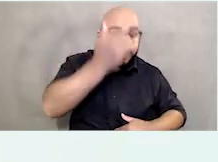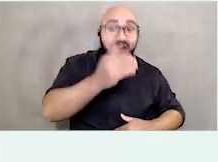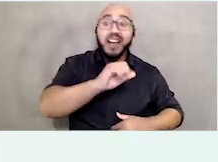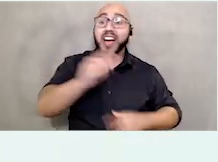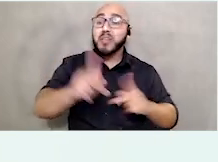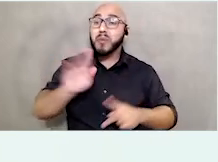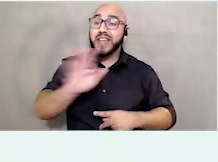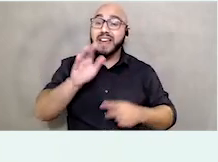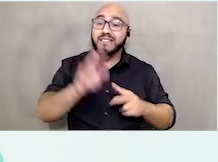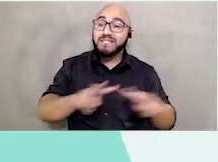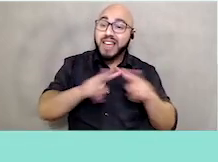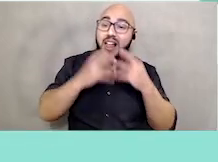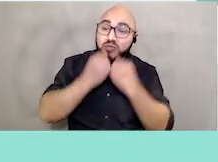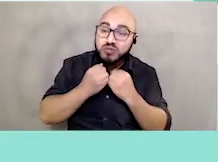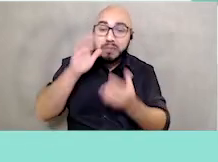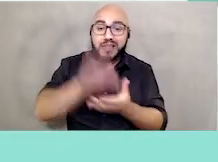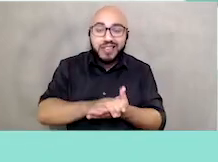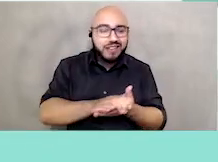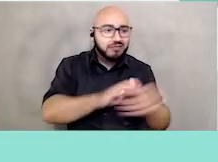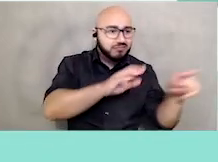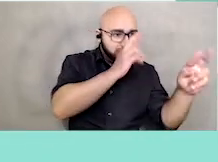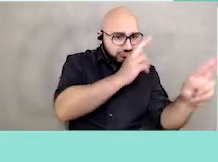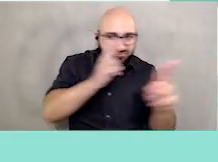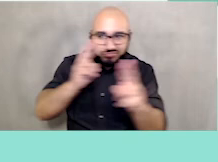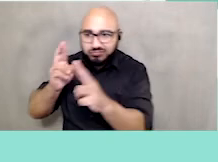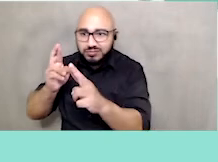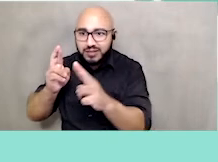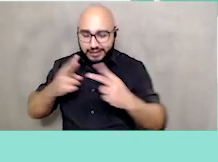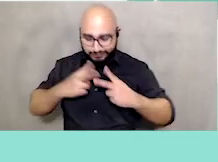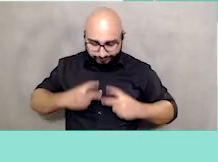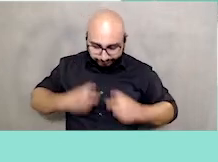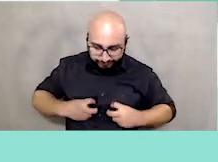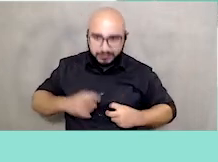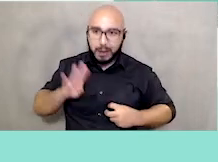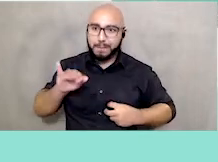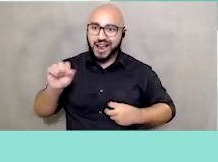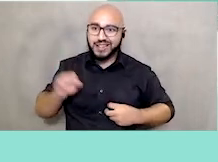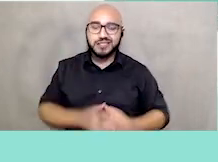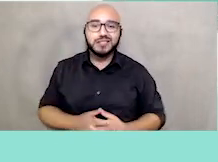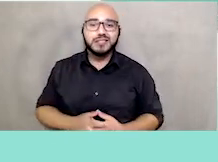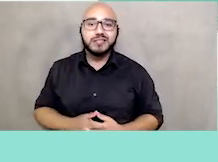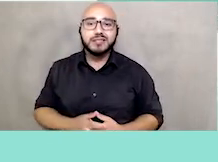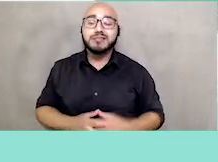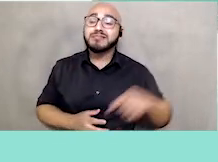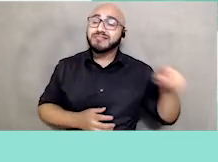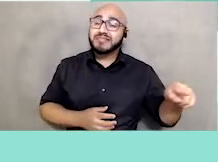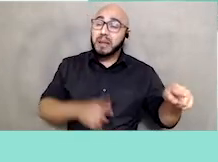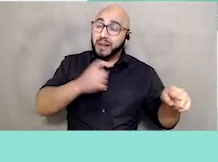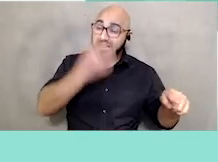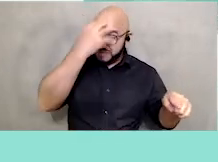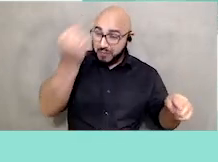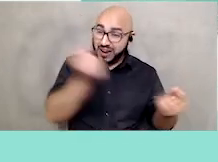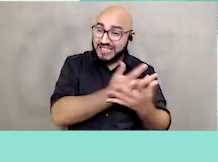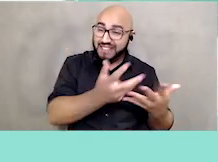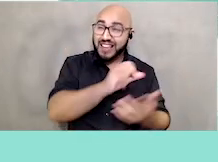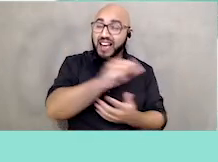own biases. With cultural humility, there's no expectation that you memorize everything there is to know about other groups.